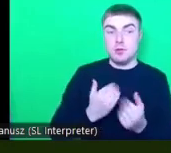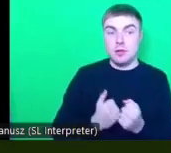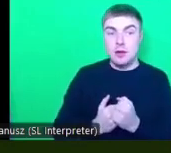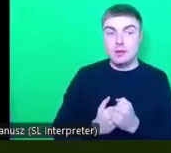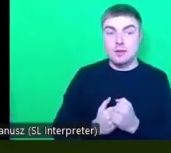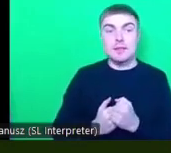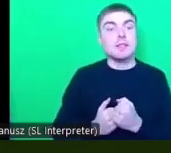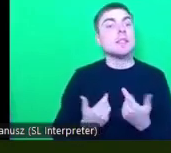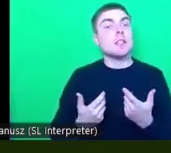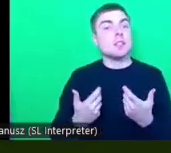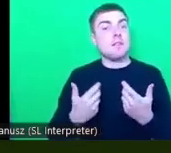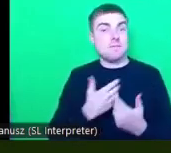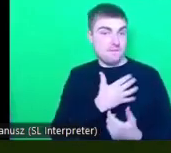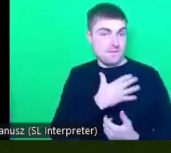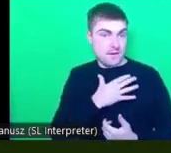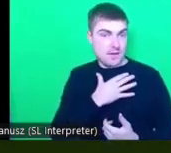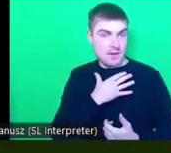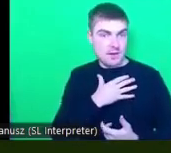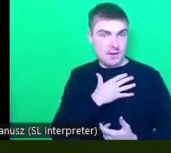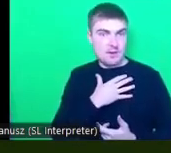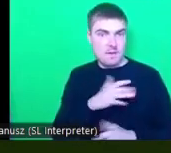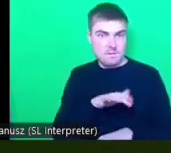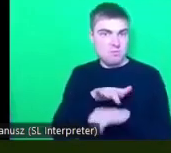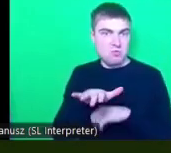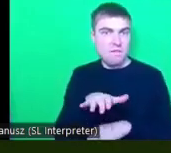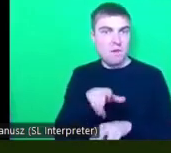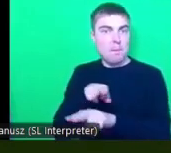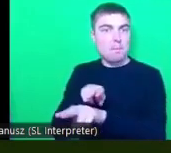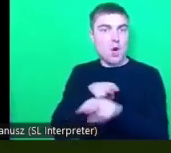hunter-harvest, mainly on moose.